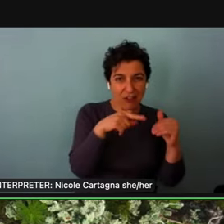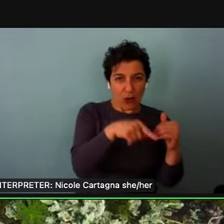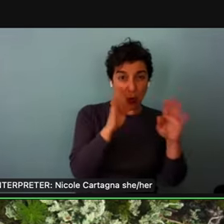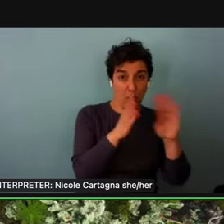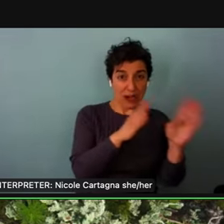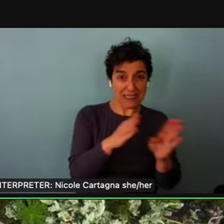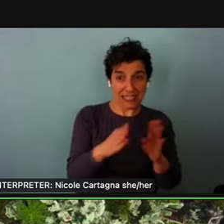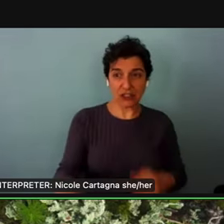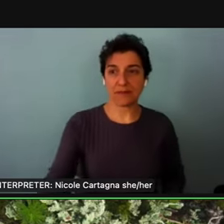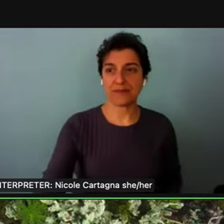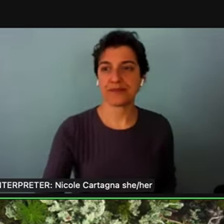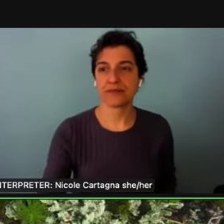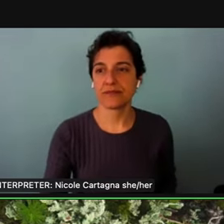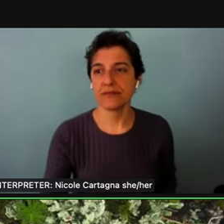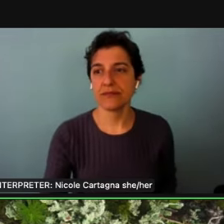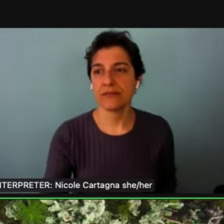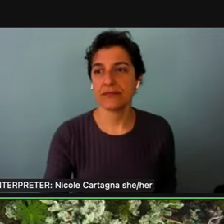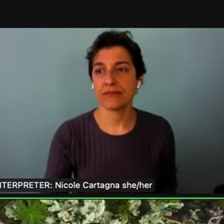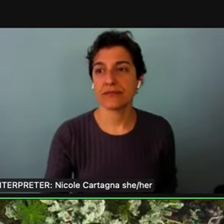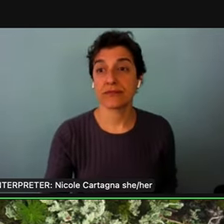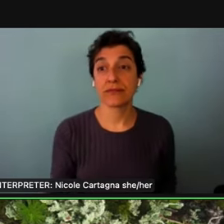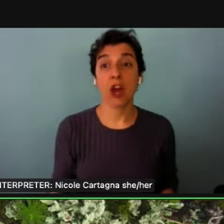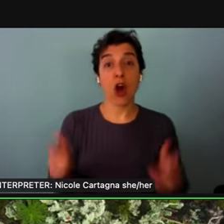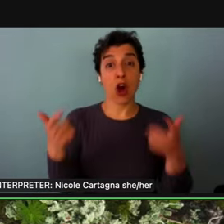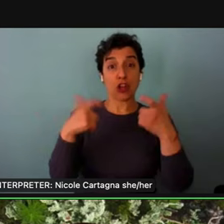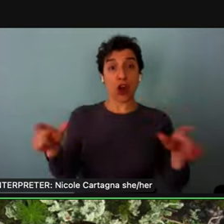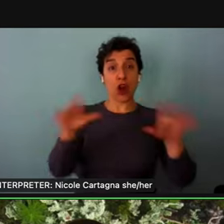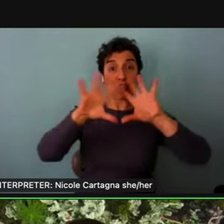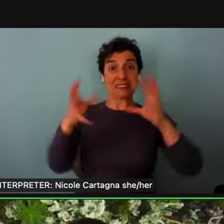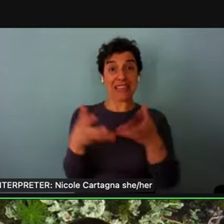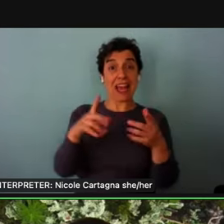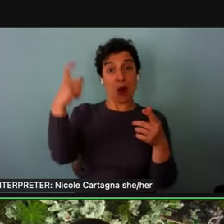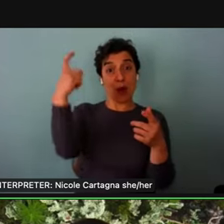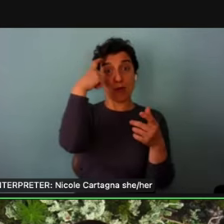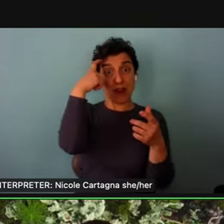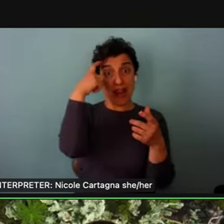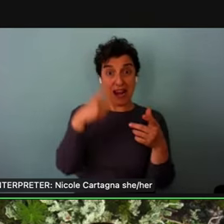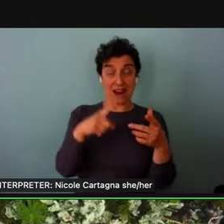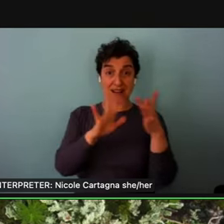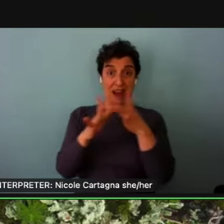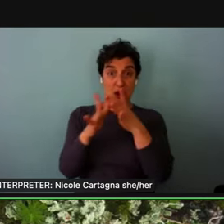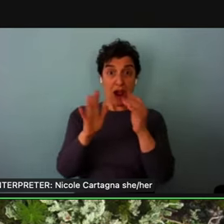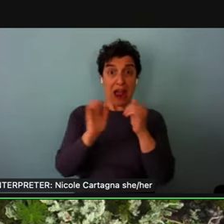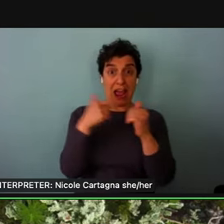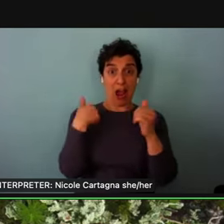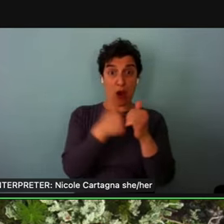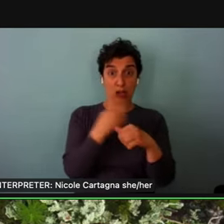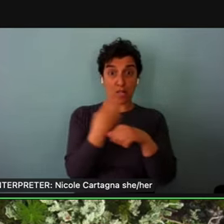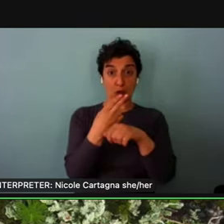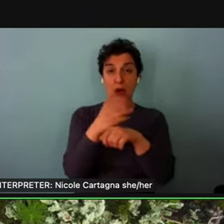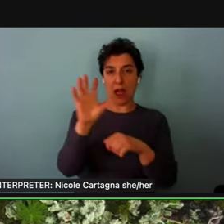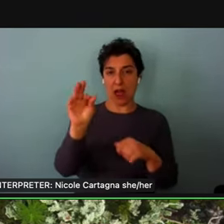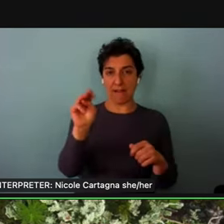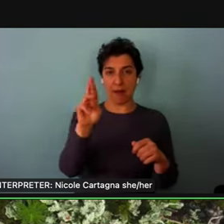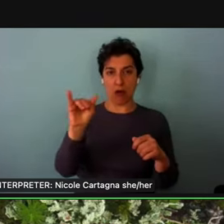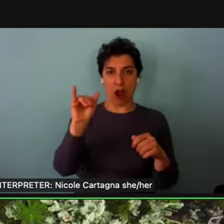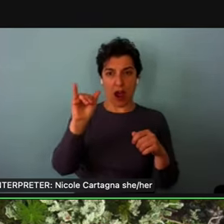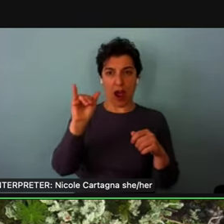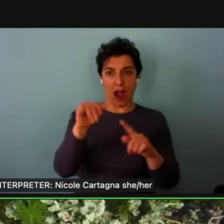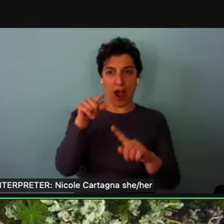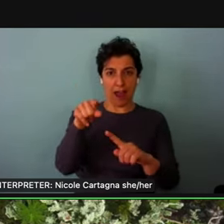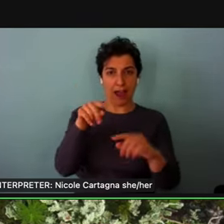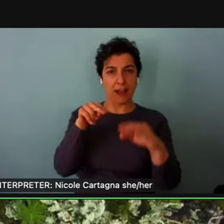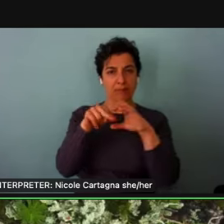To study large-scale brain networks, we use functional magnetic resonance imaging, or fMRI. fMRI provides